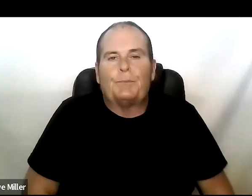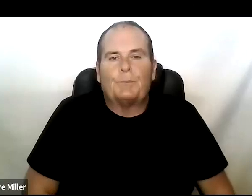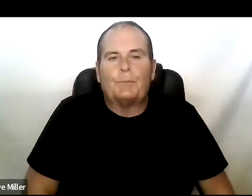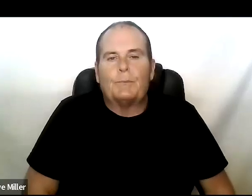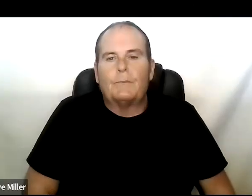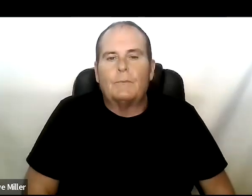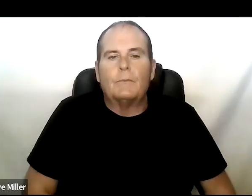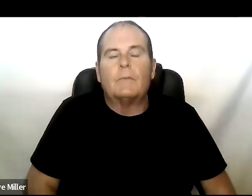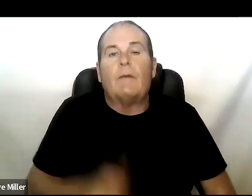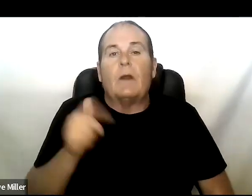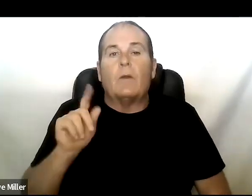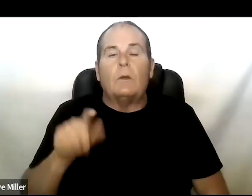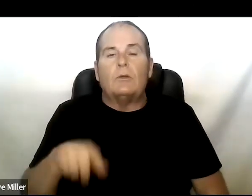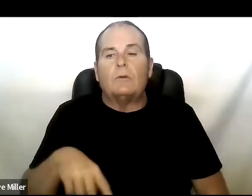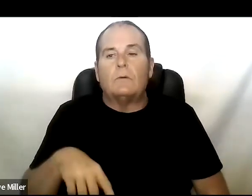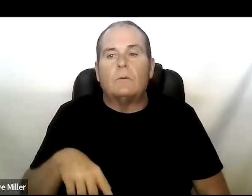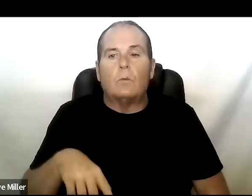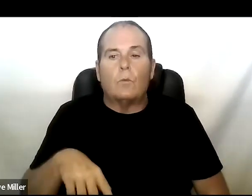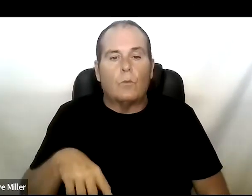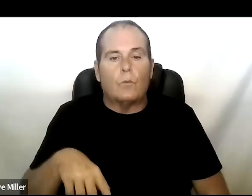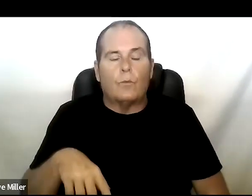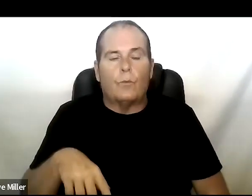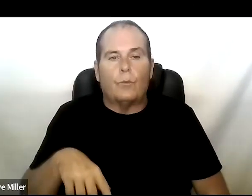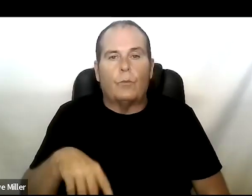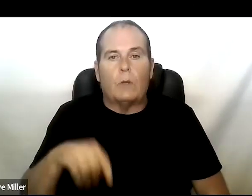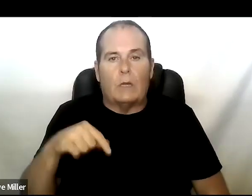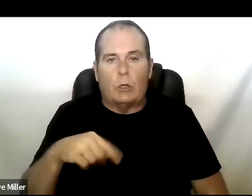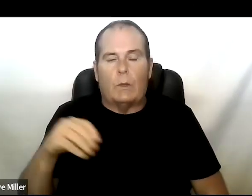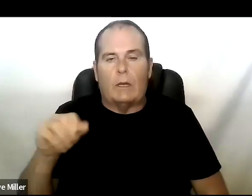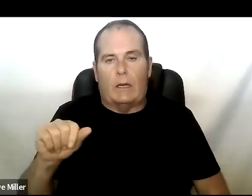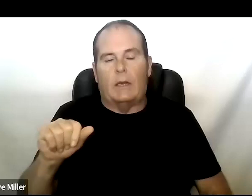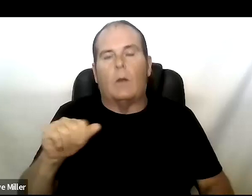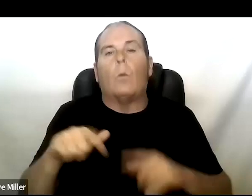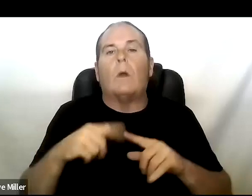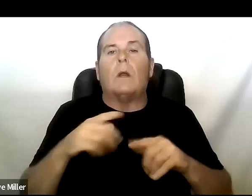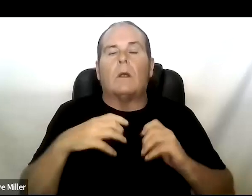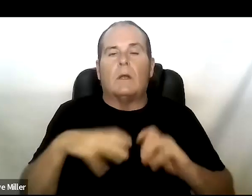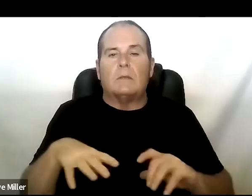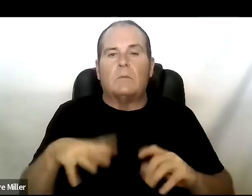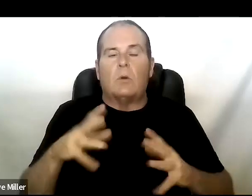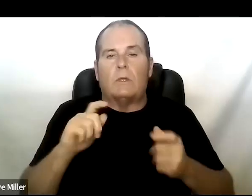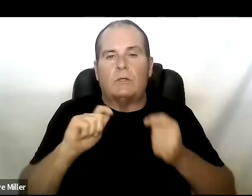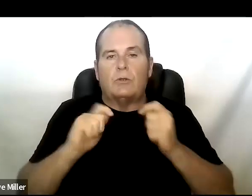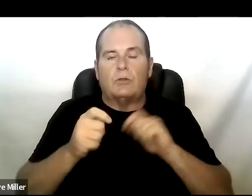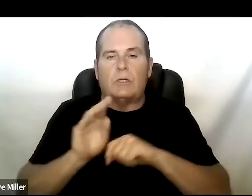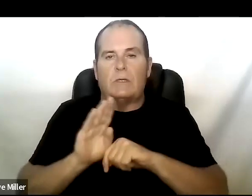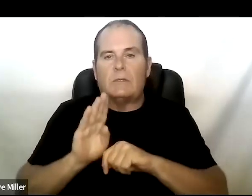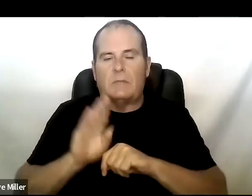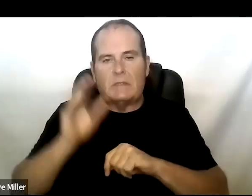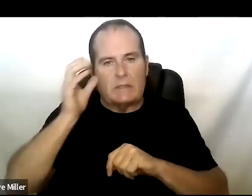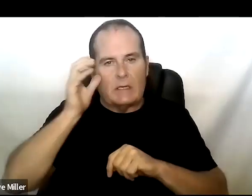There's another question. Another Q&A. When the customer wants to change business